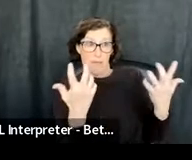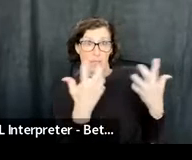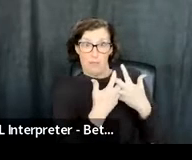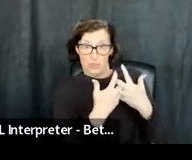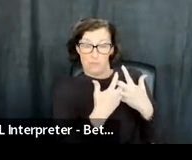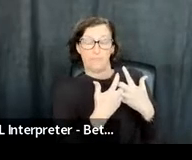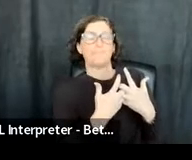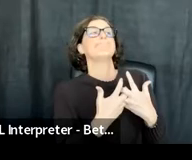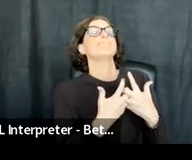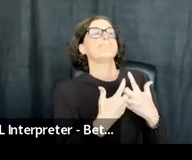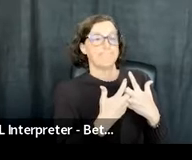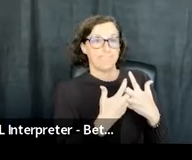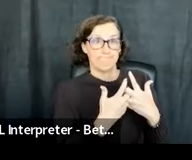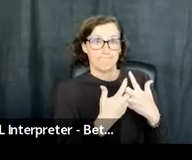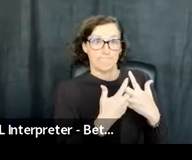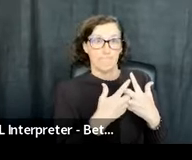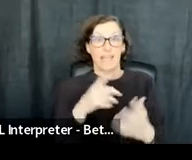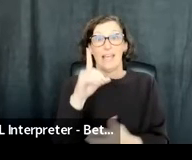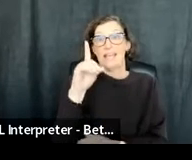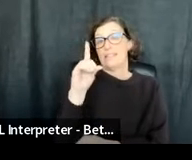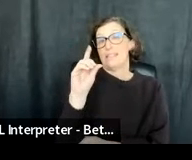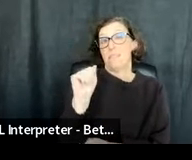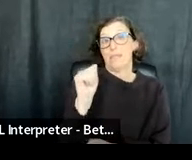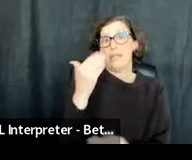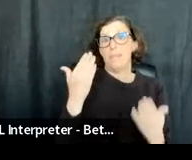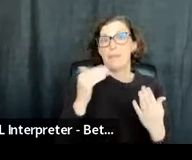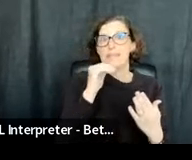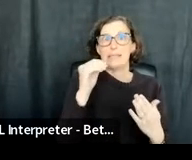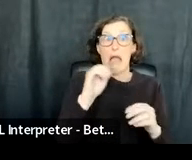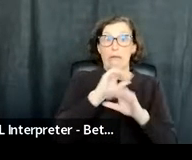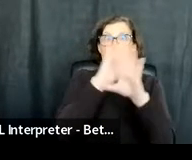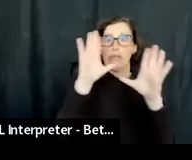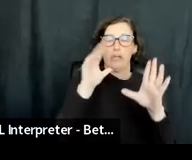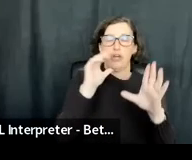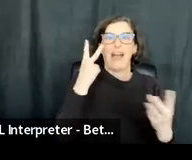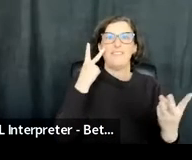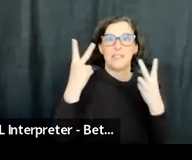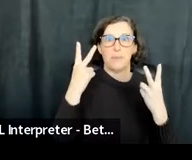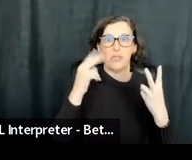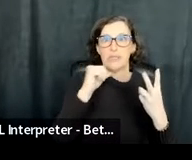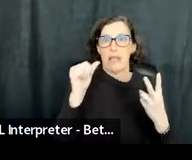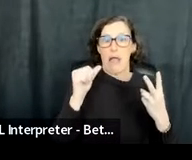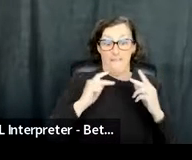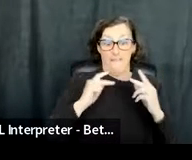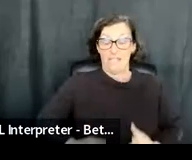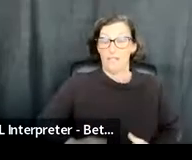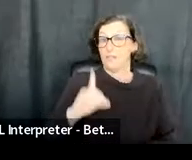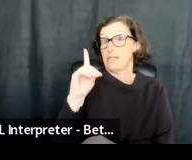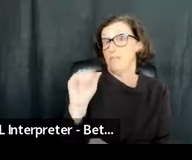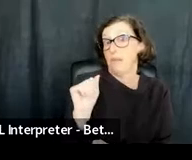and their disability maybe is not as visible. It's not an obvious physical disability, and